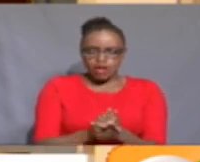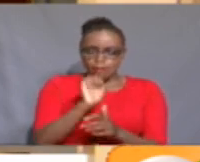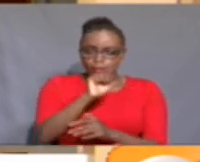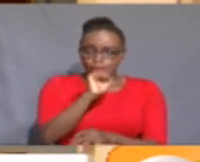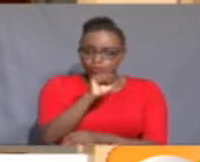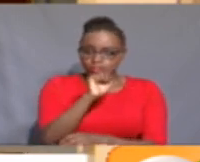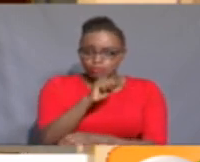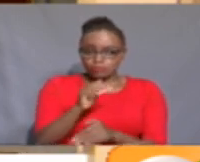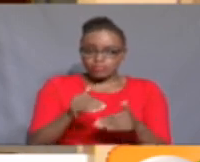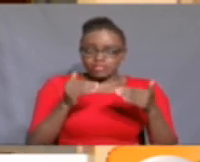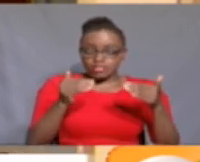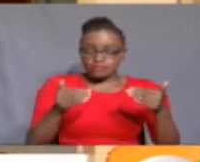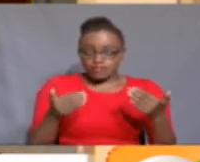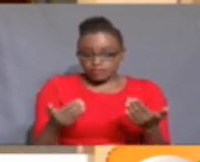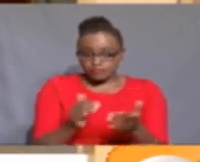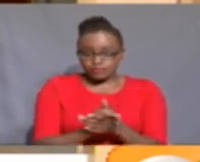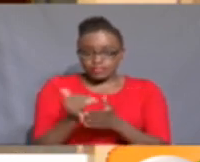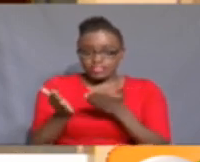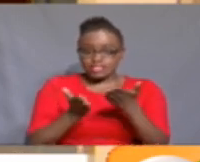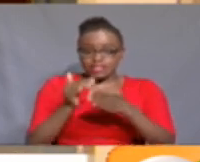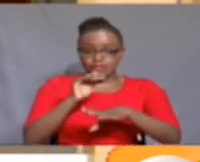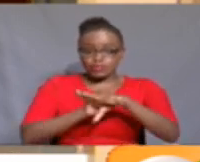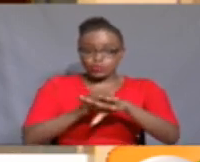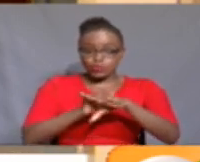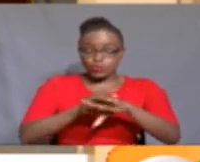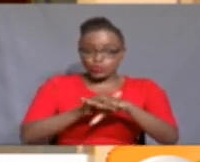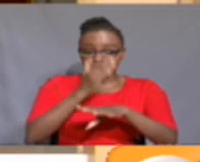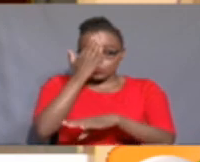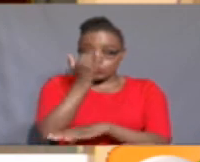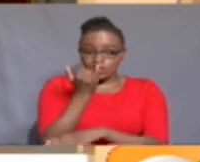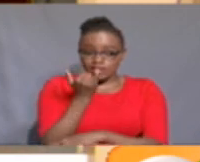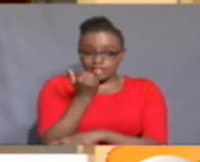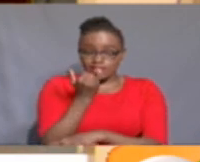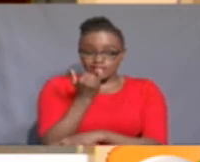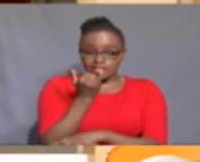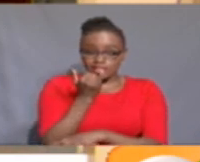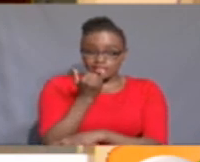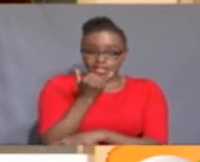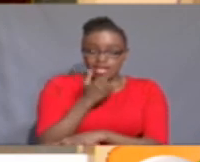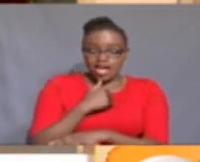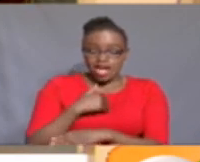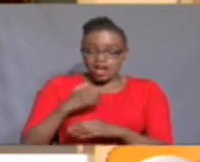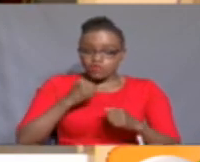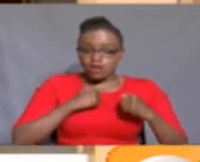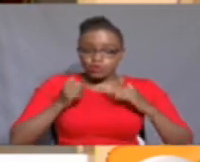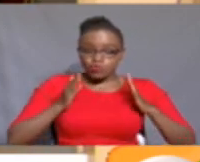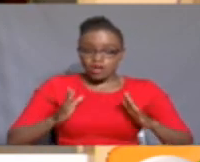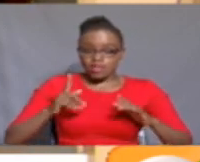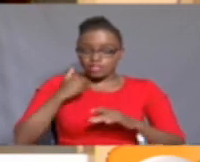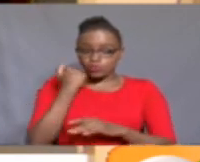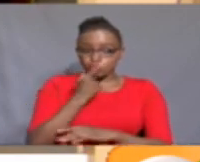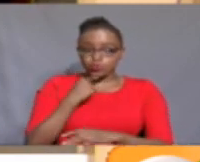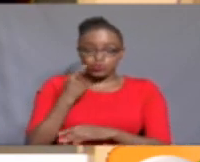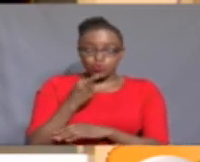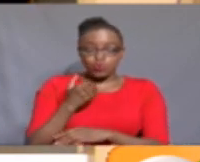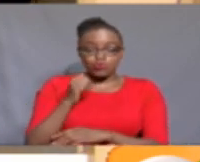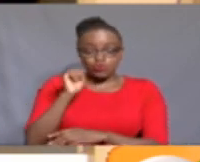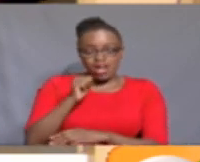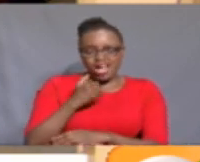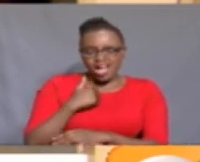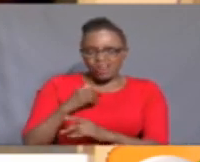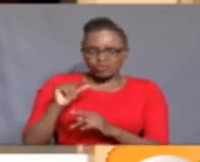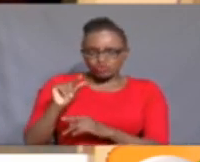kupatiwa nani service nzuri kwa sababu kuna Wanyarwanda wenyewe wana uwezo